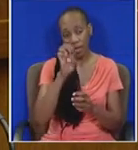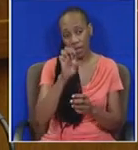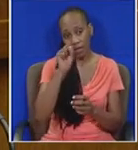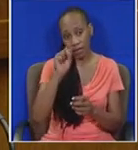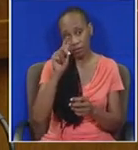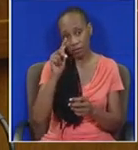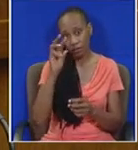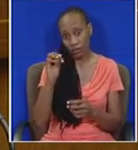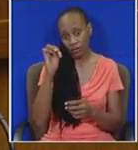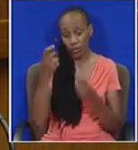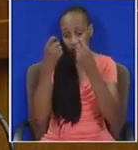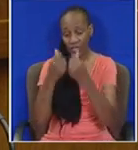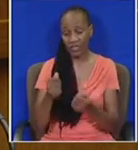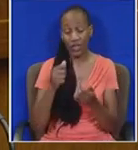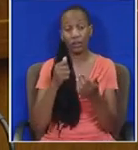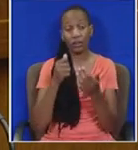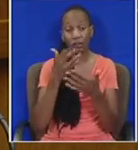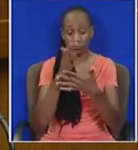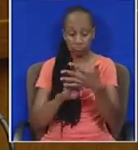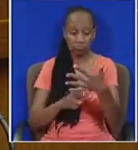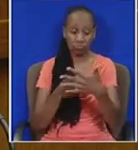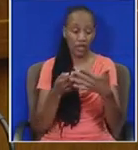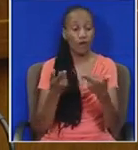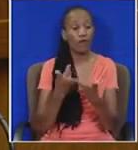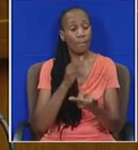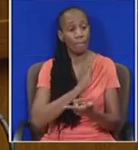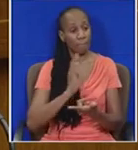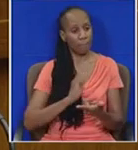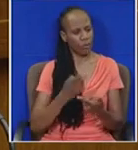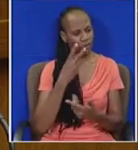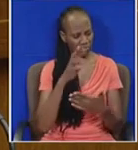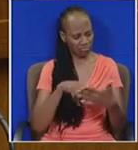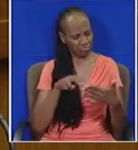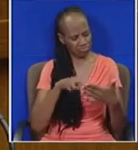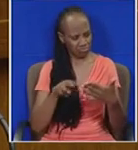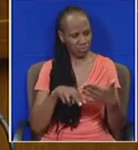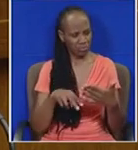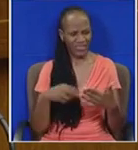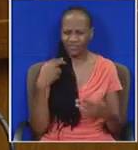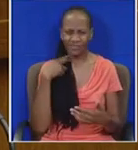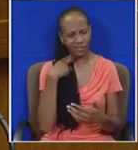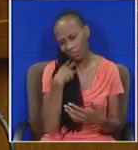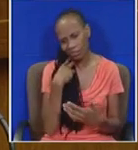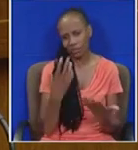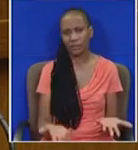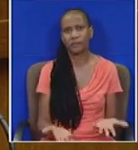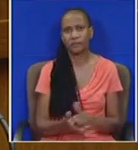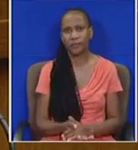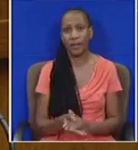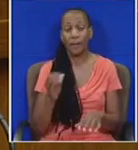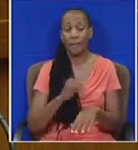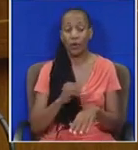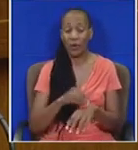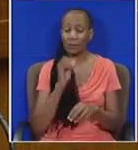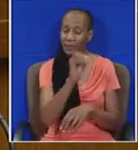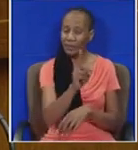statement, released last month by the new board and management, make for some depressing reading. The deep crisis